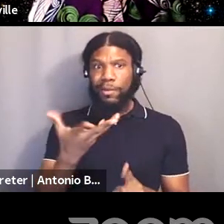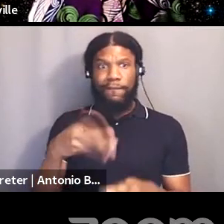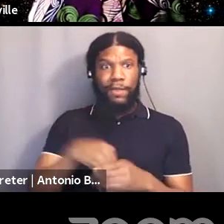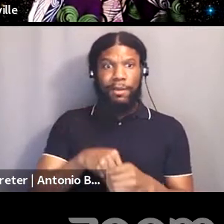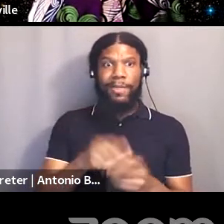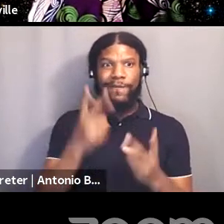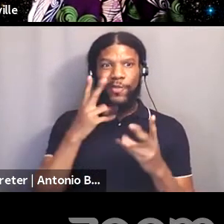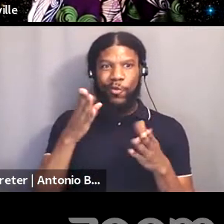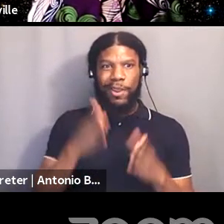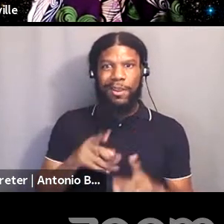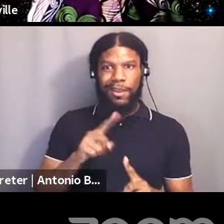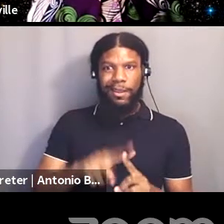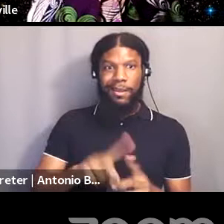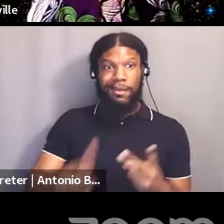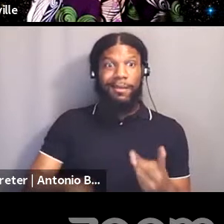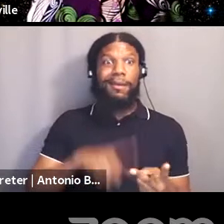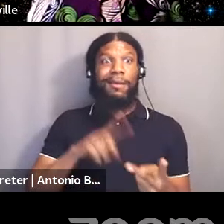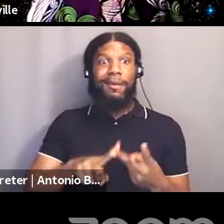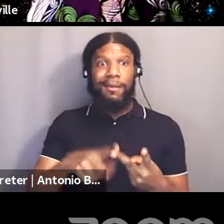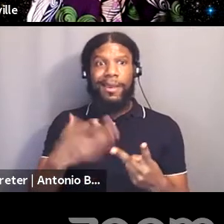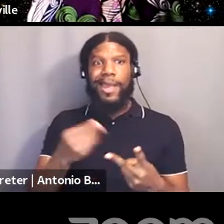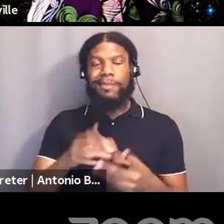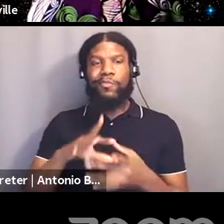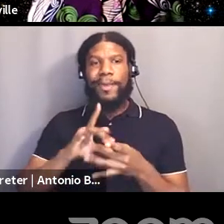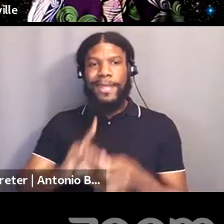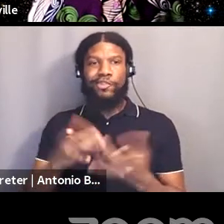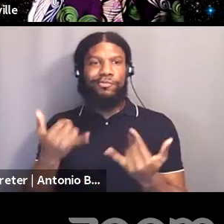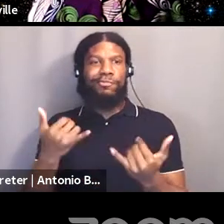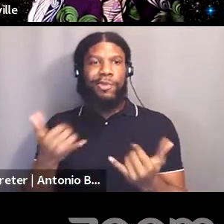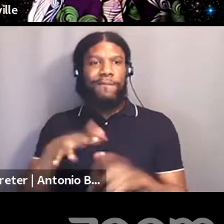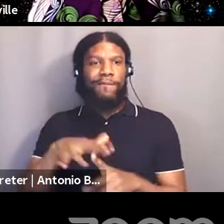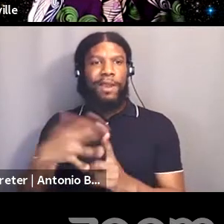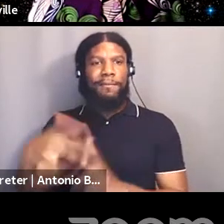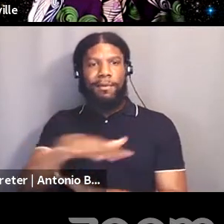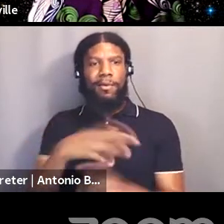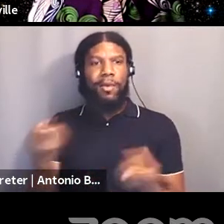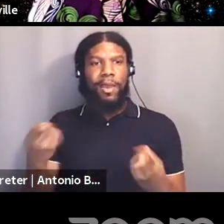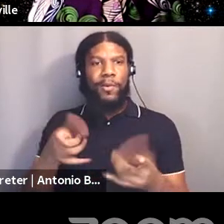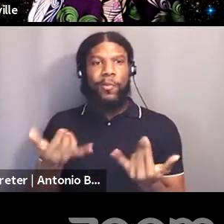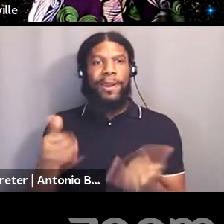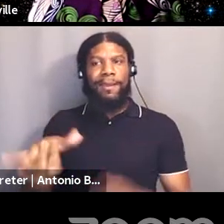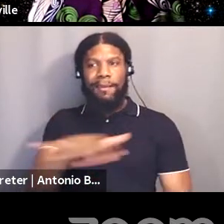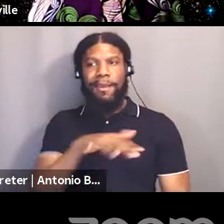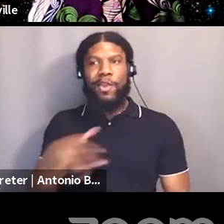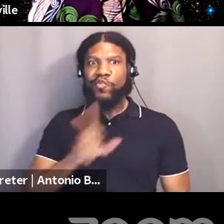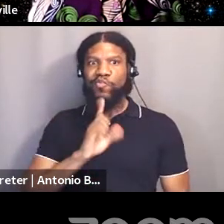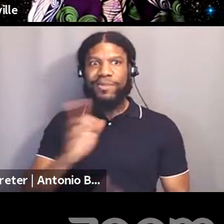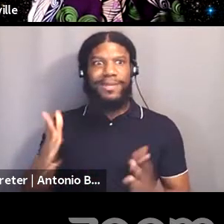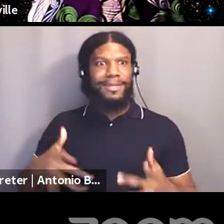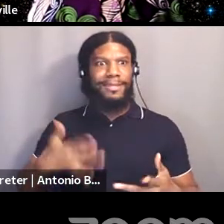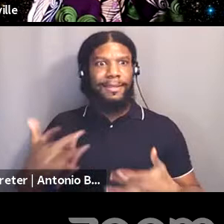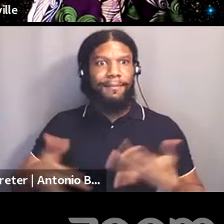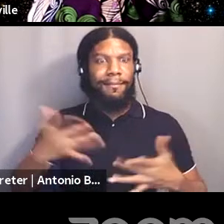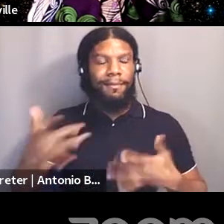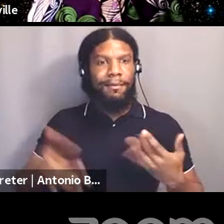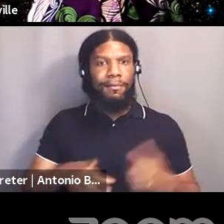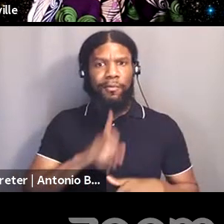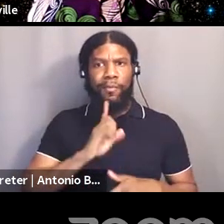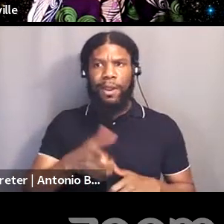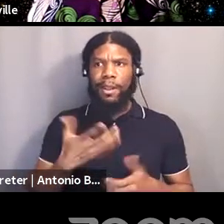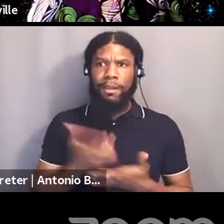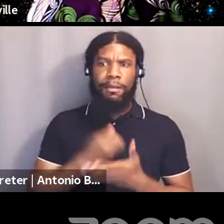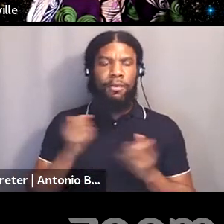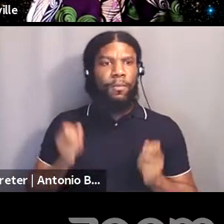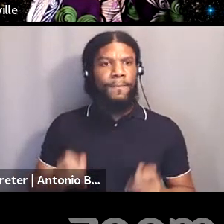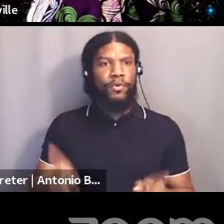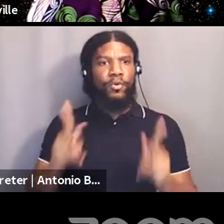in sort of the nature of our current environment, that was very exciting, that this was an